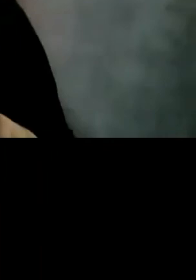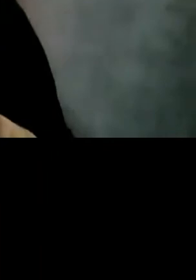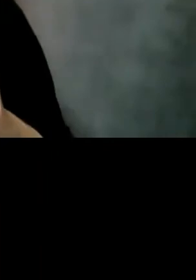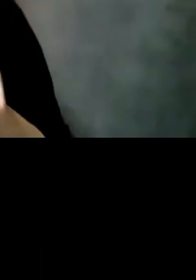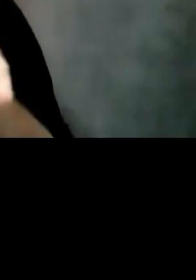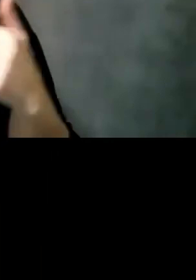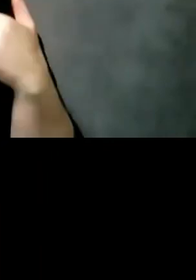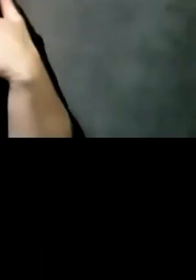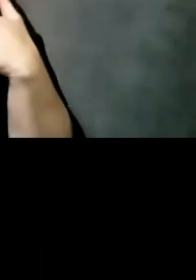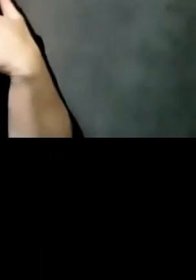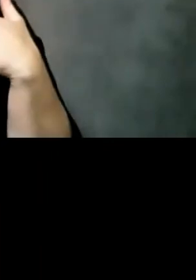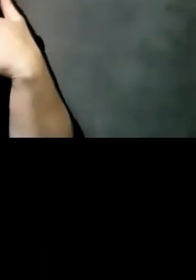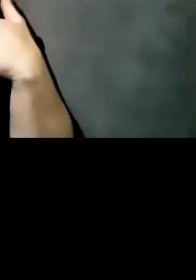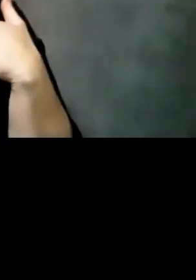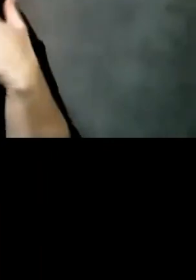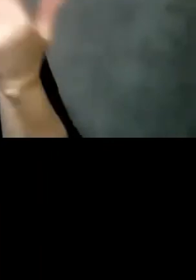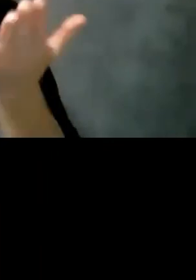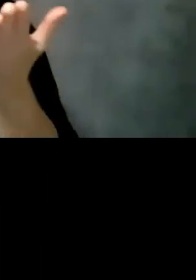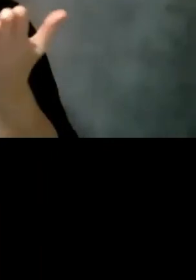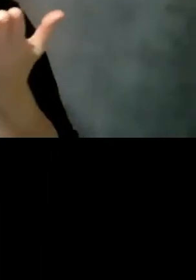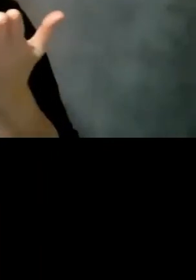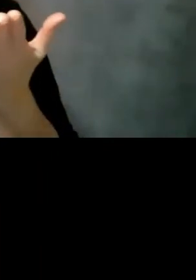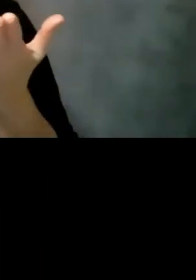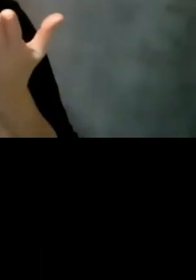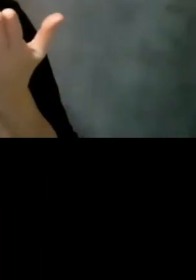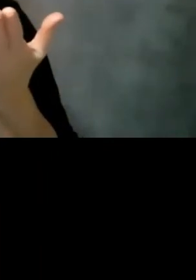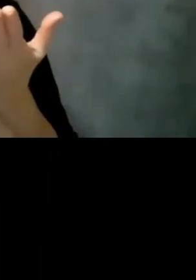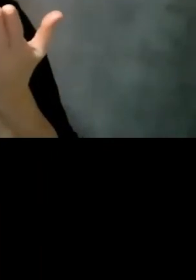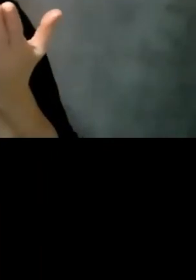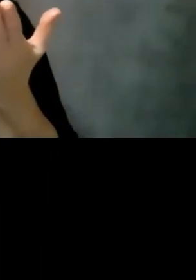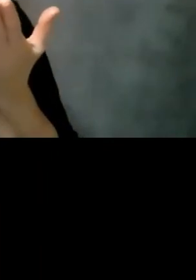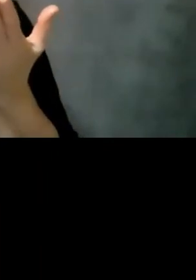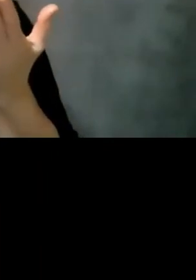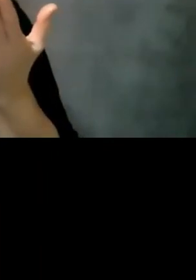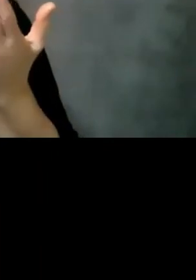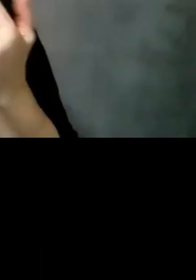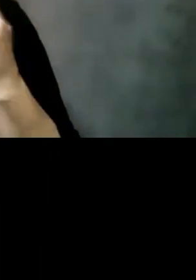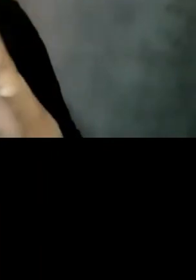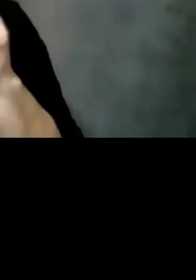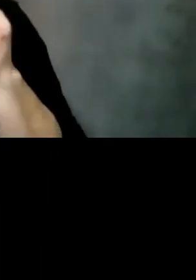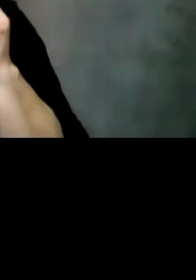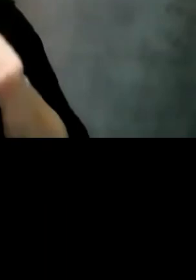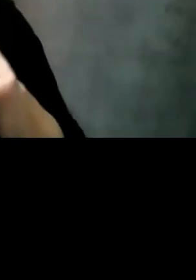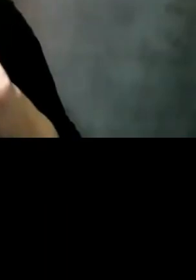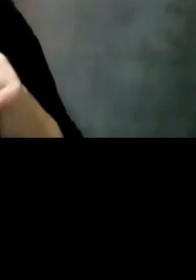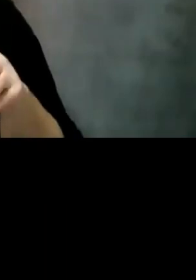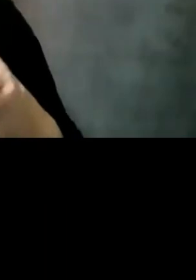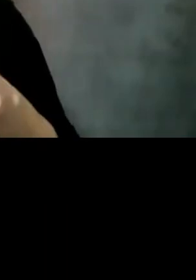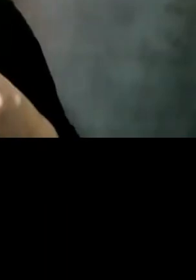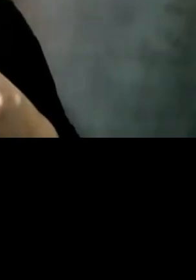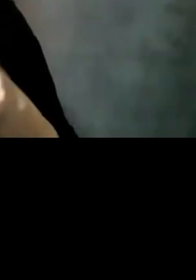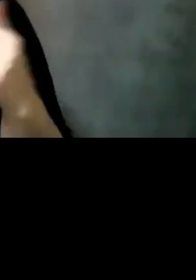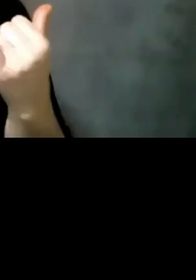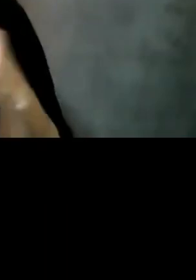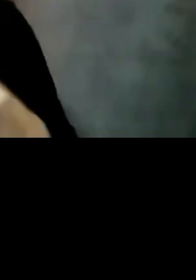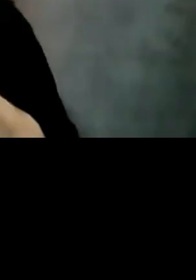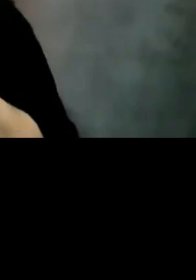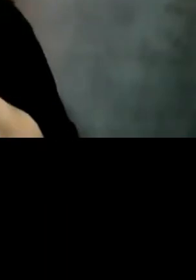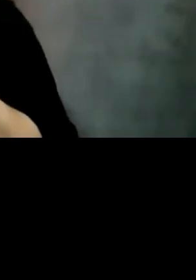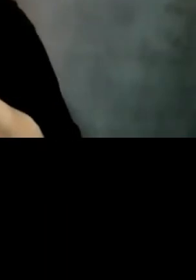post discussion. I have put something in the chat about that. So it is 4 p.m.